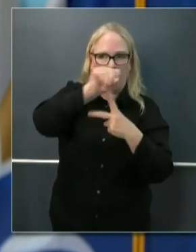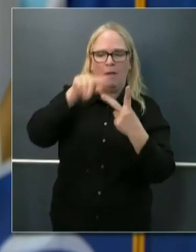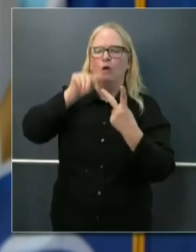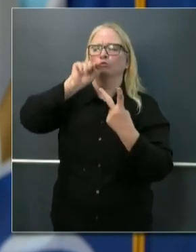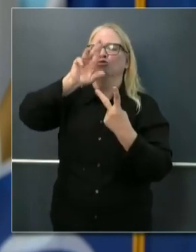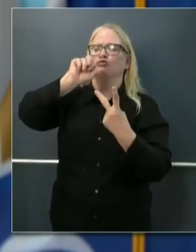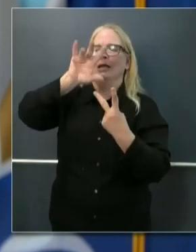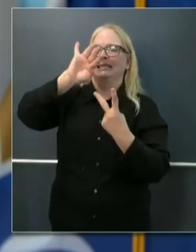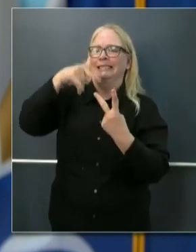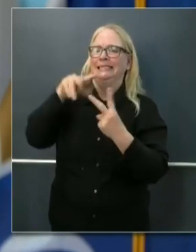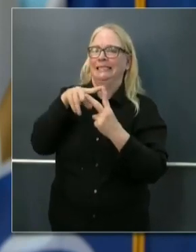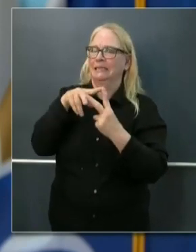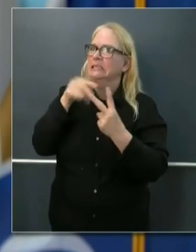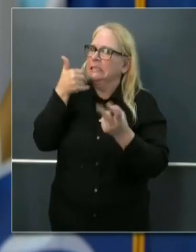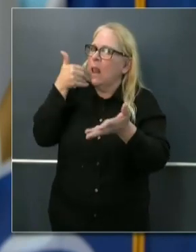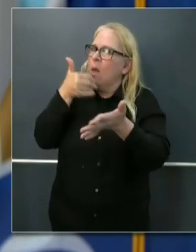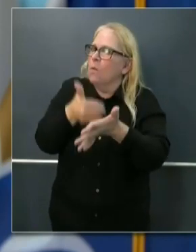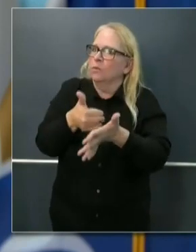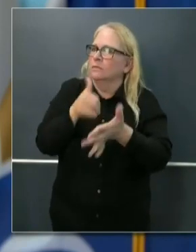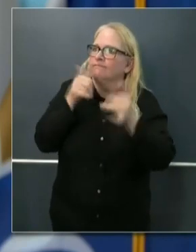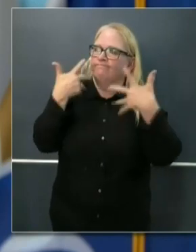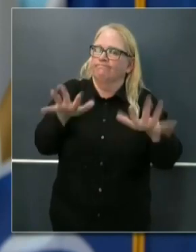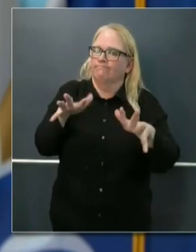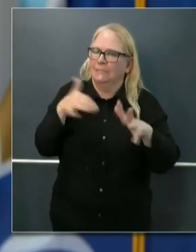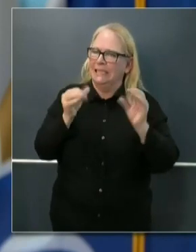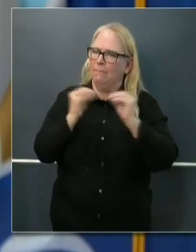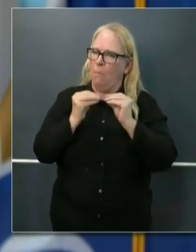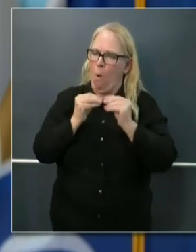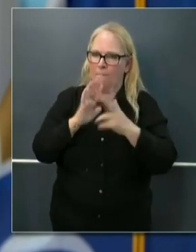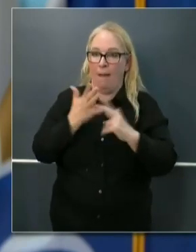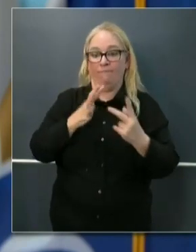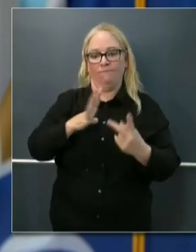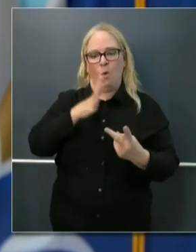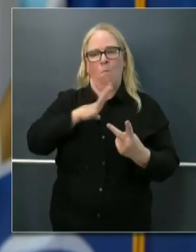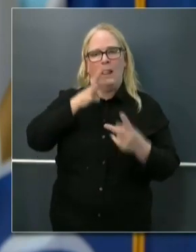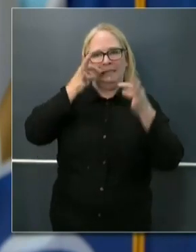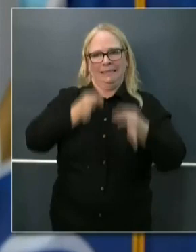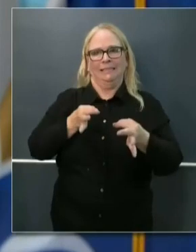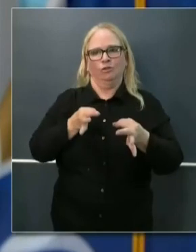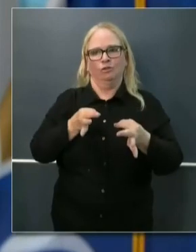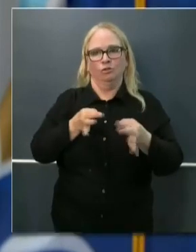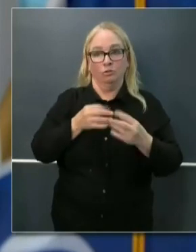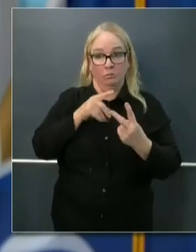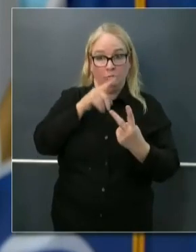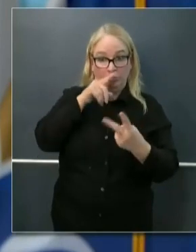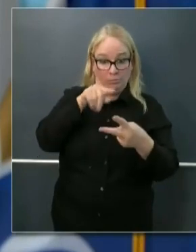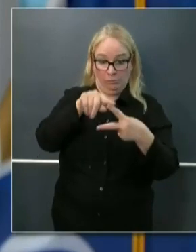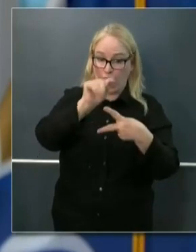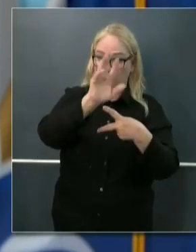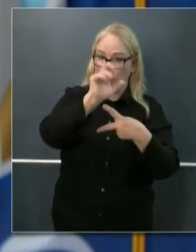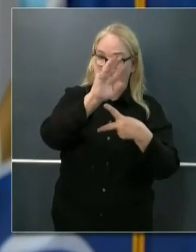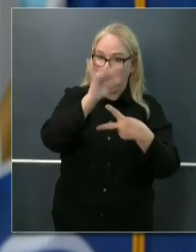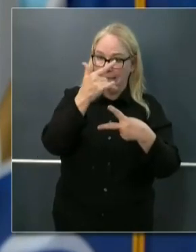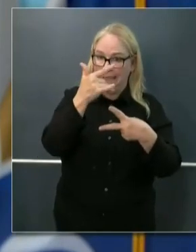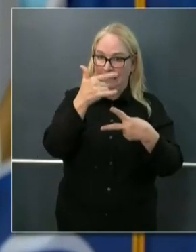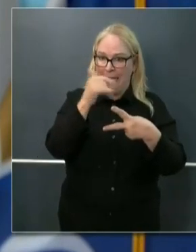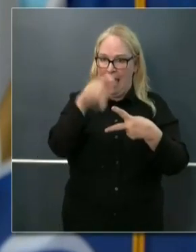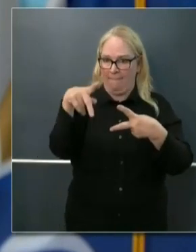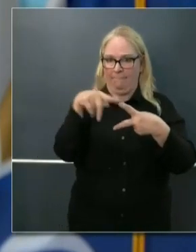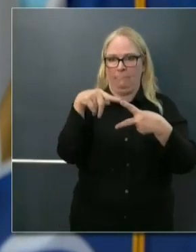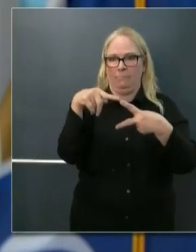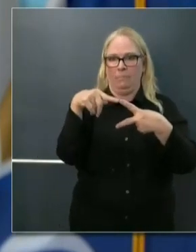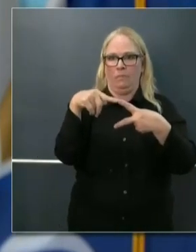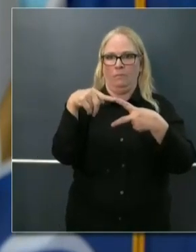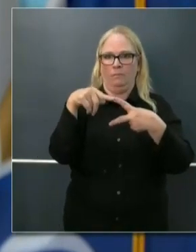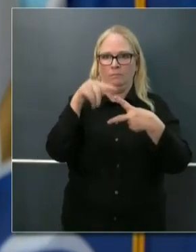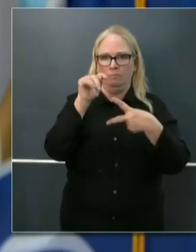very close to making a more formal decision on the tracing app and platform, or at least